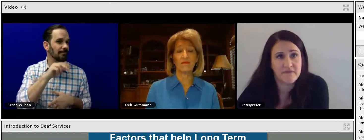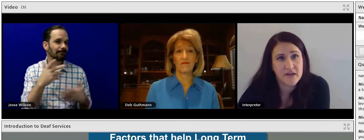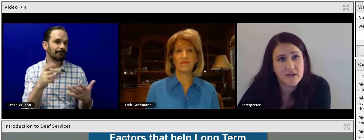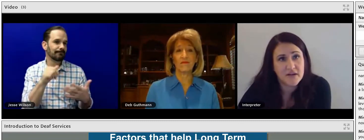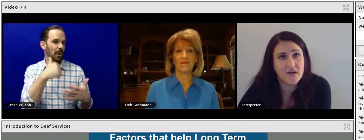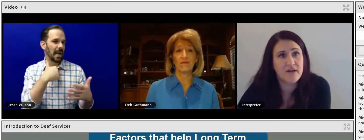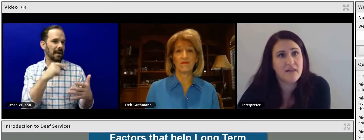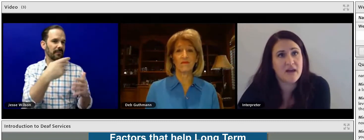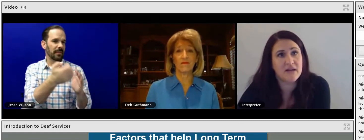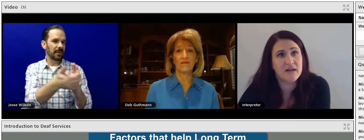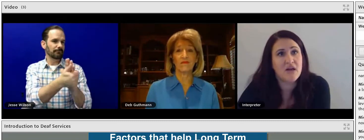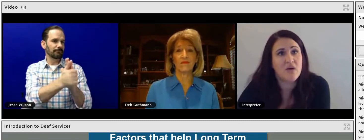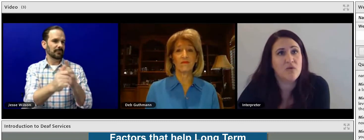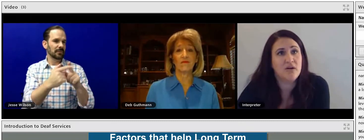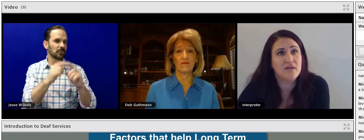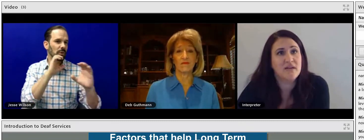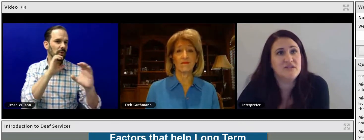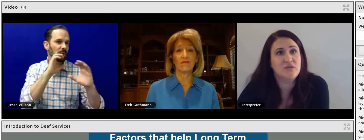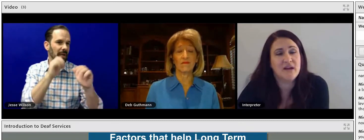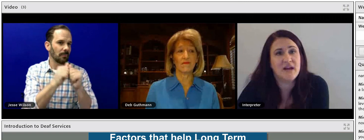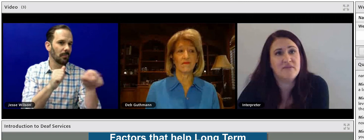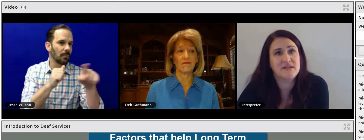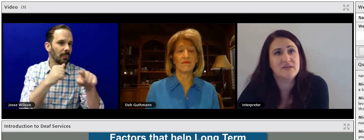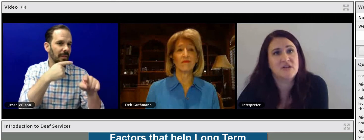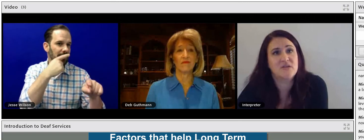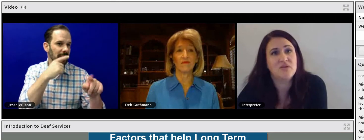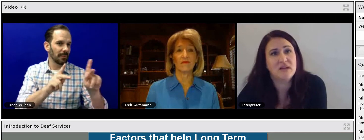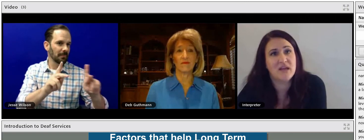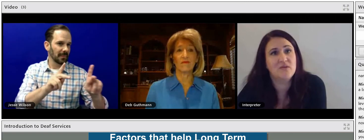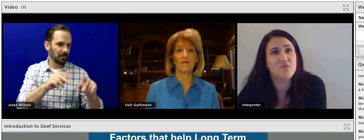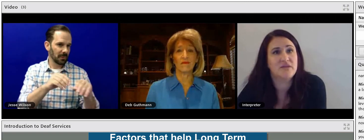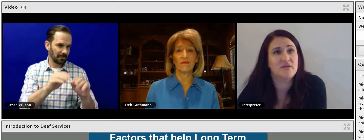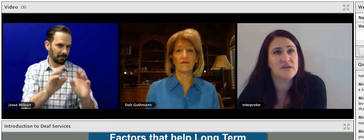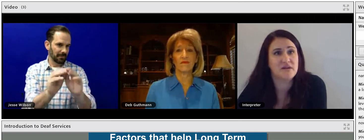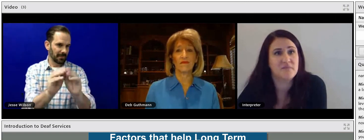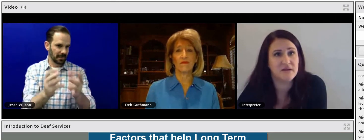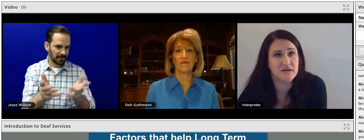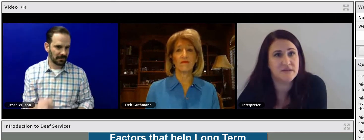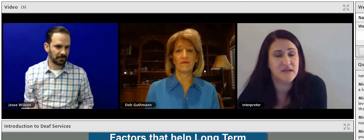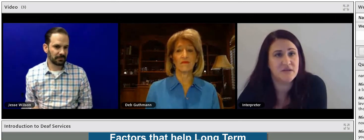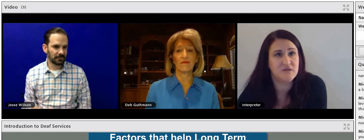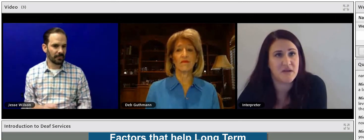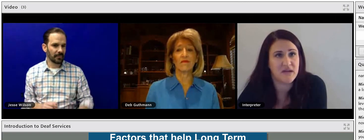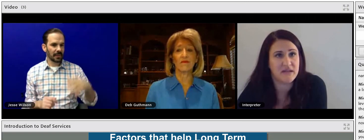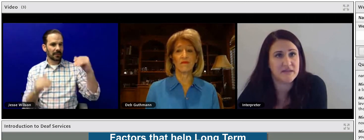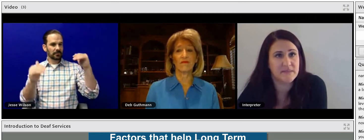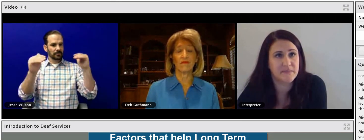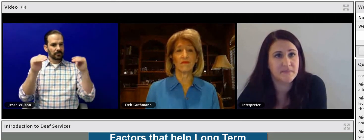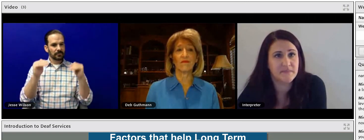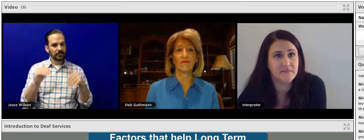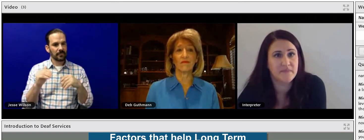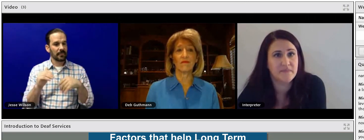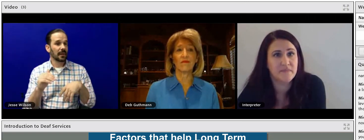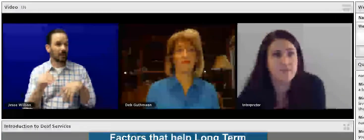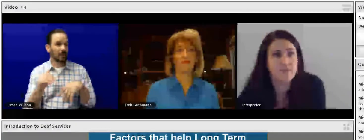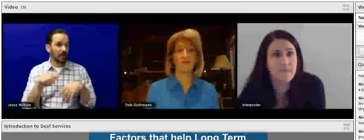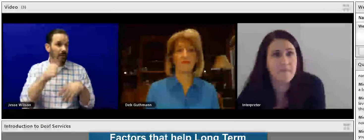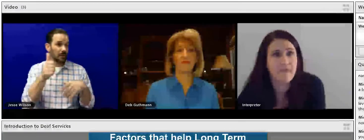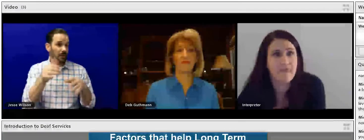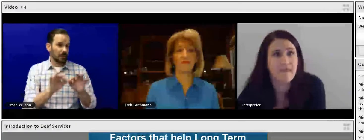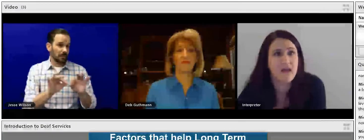there's a lot of fear around that, or they don't quite have the skills to communicate with their hearing peers in those meetings.